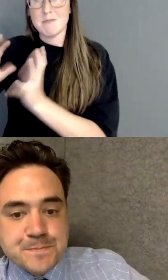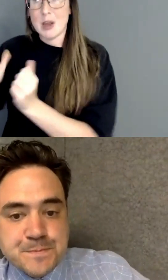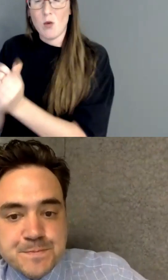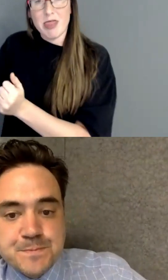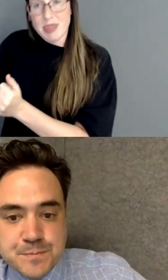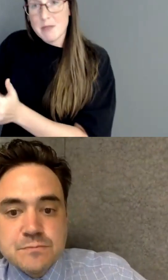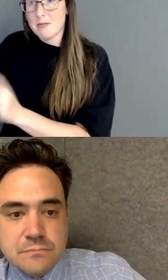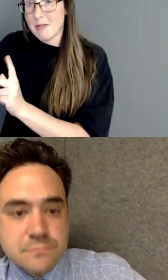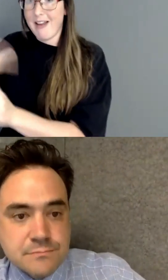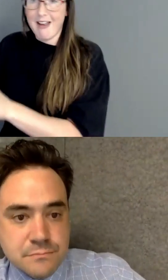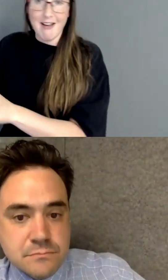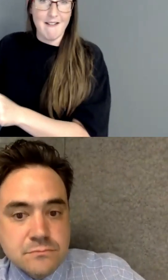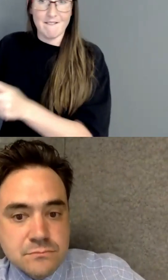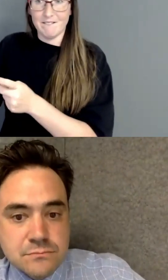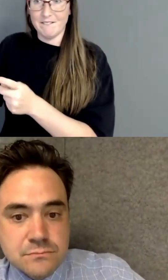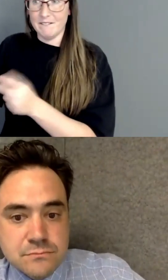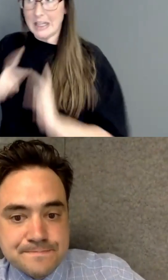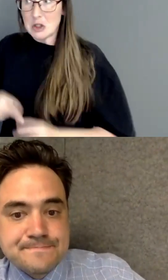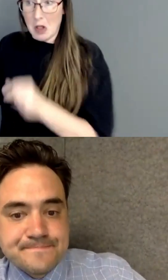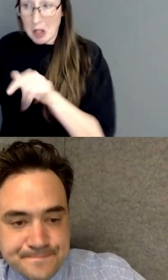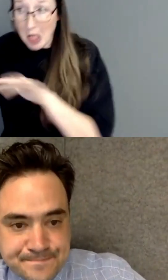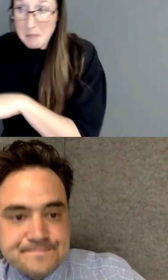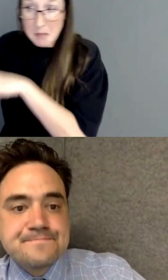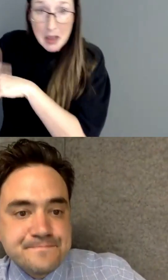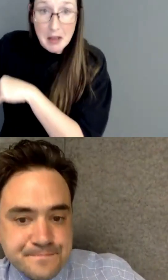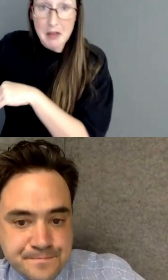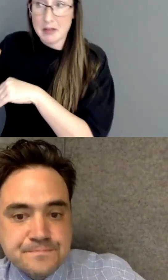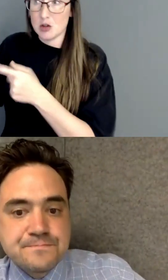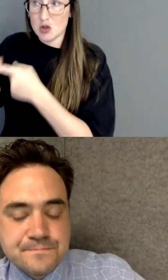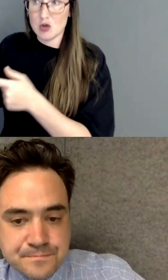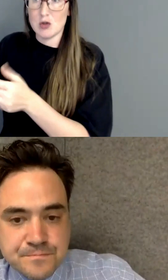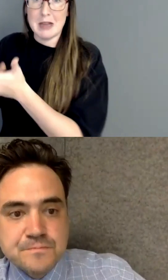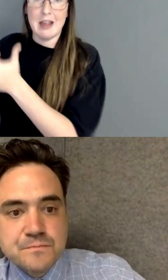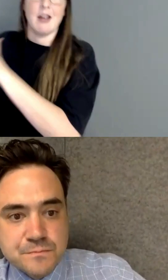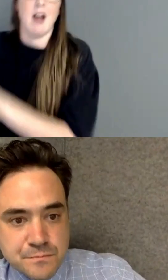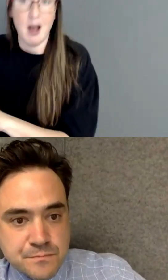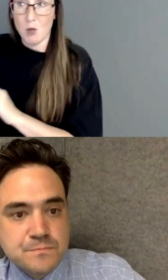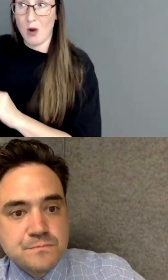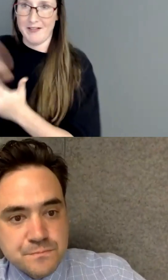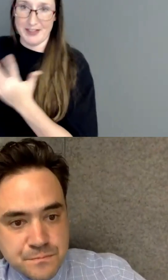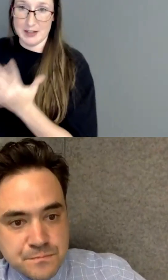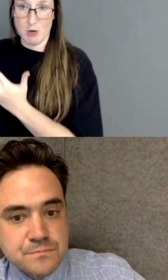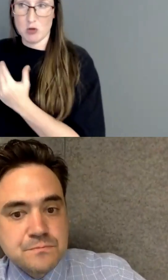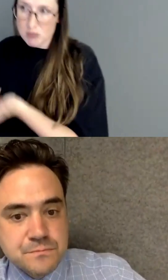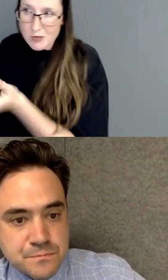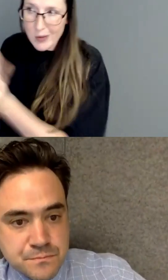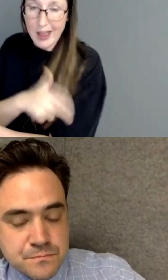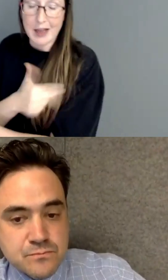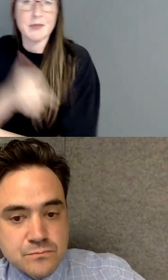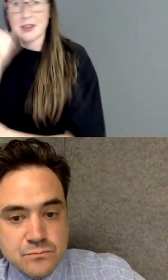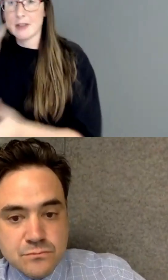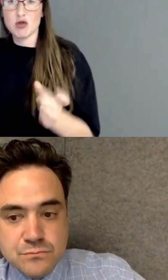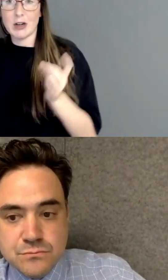any physical land they may have available or space that they may have available to turn into one of these programs, whether it's a